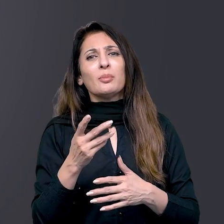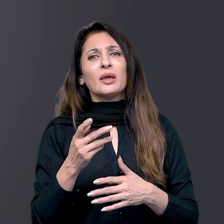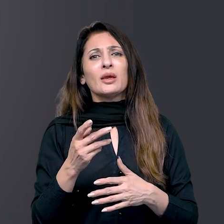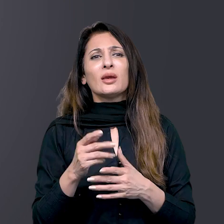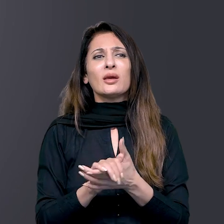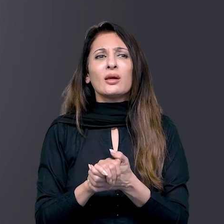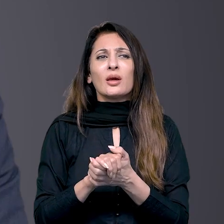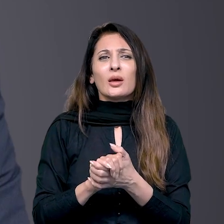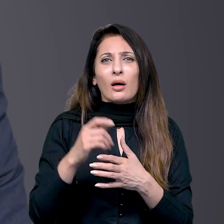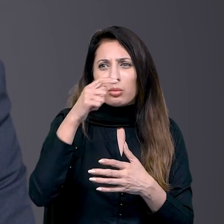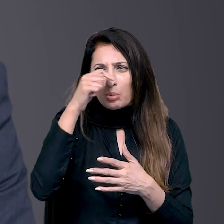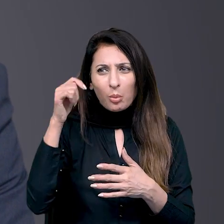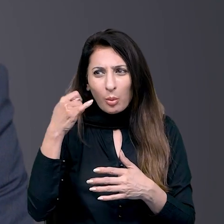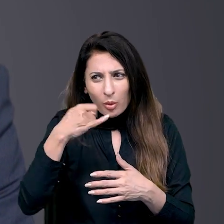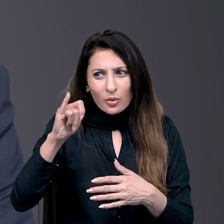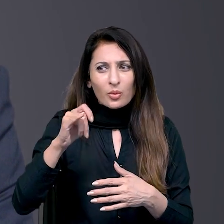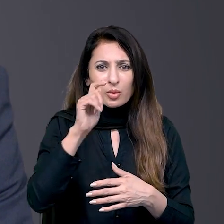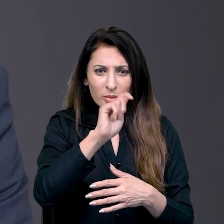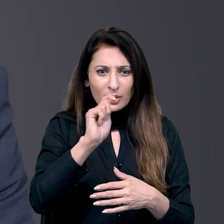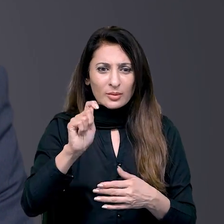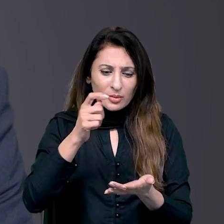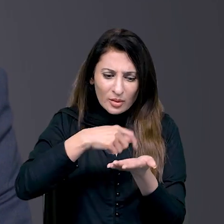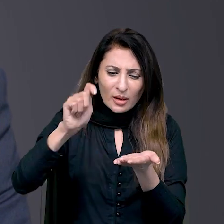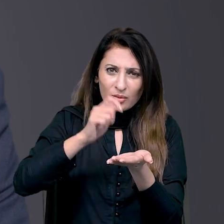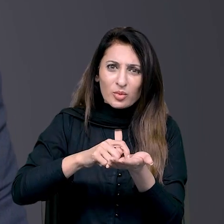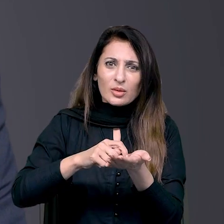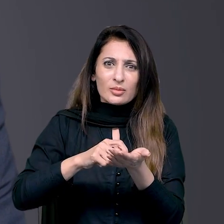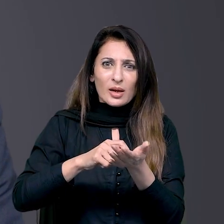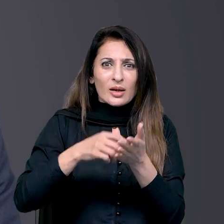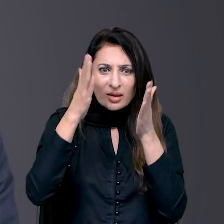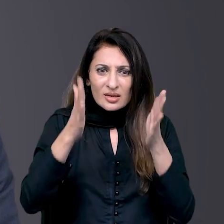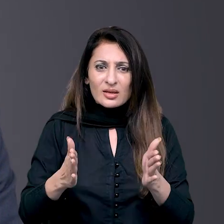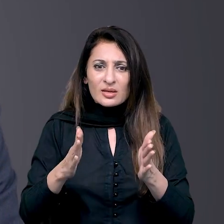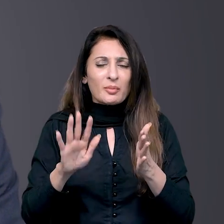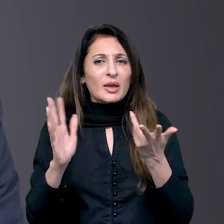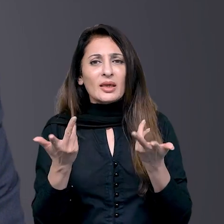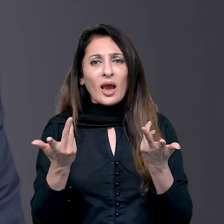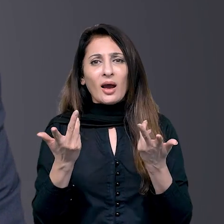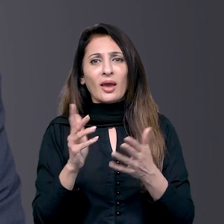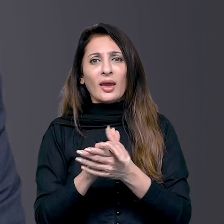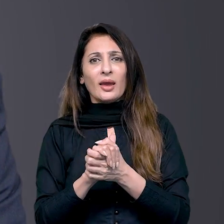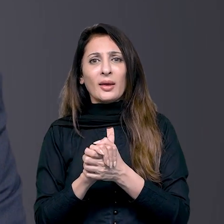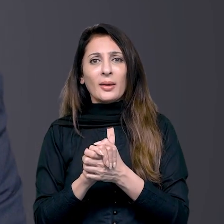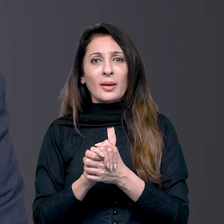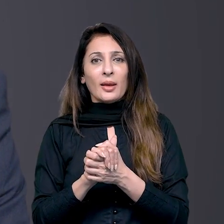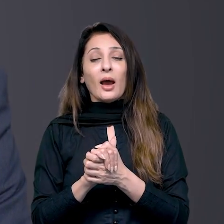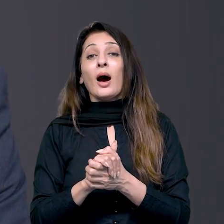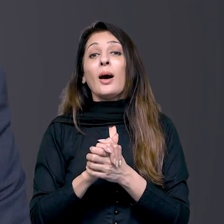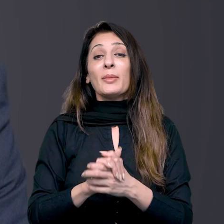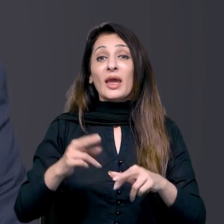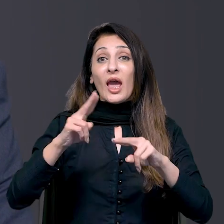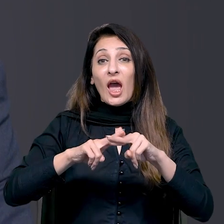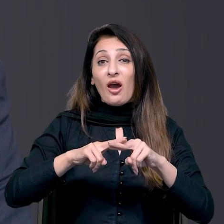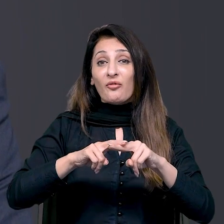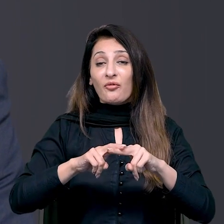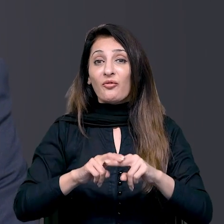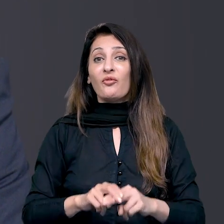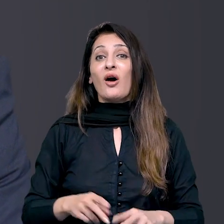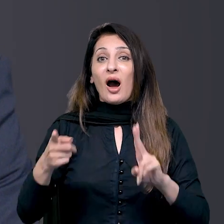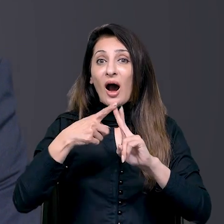register crime. More often than not, we are familiar with the term FIR, which stands for First Information